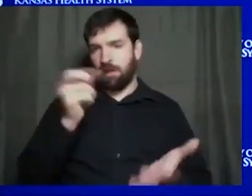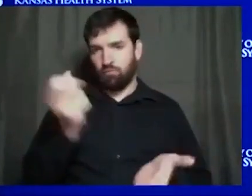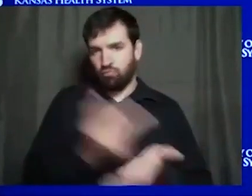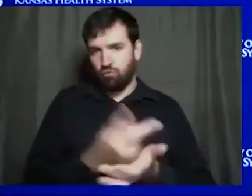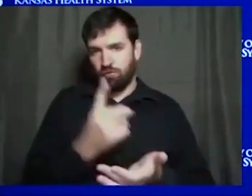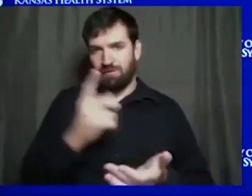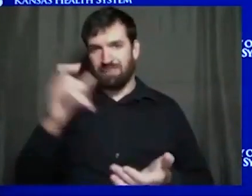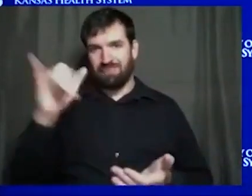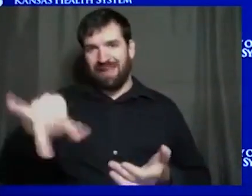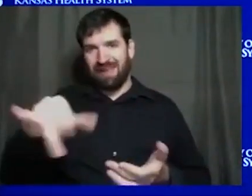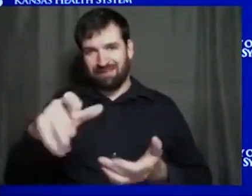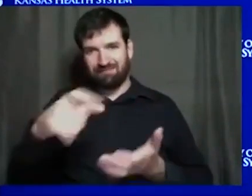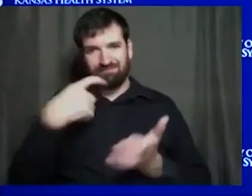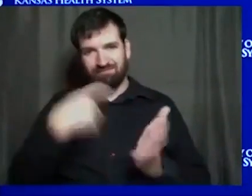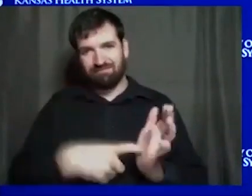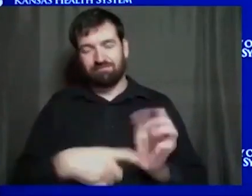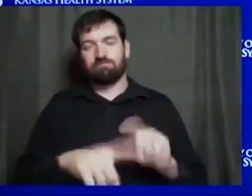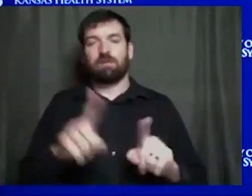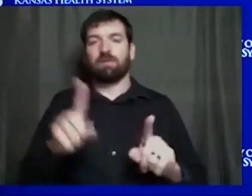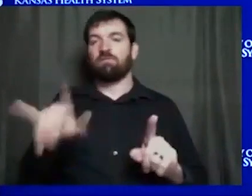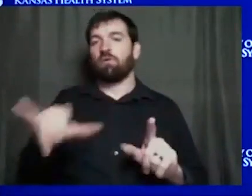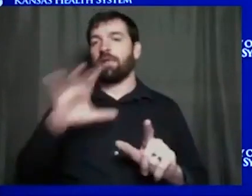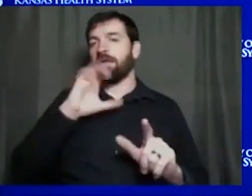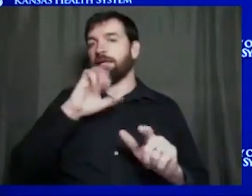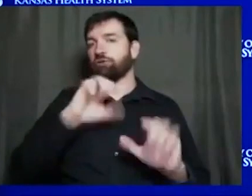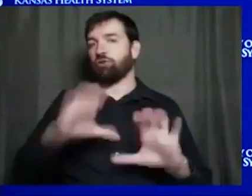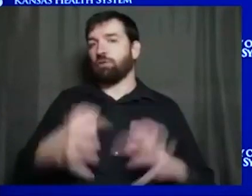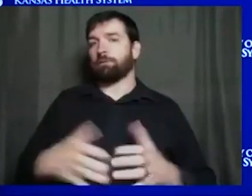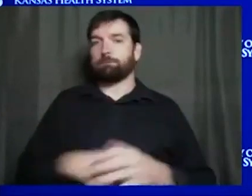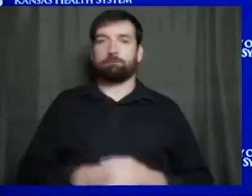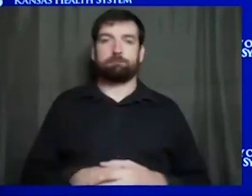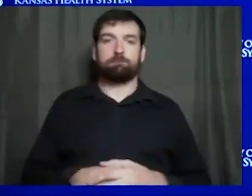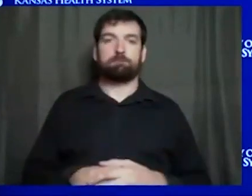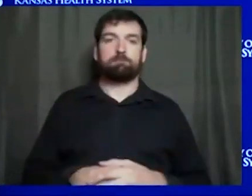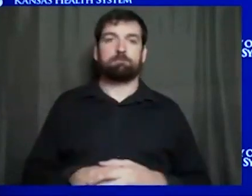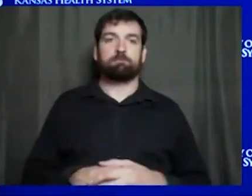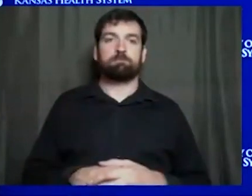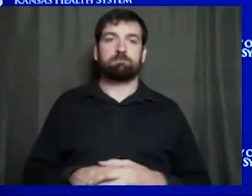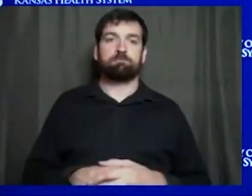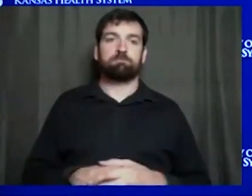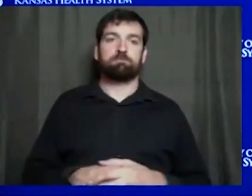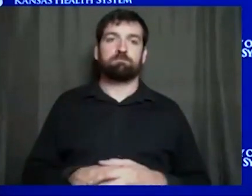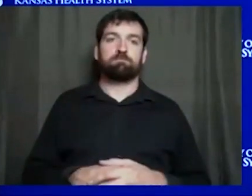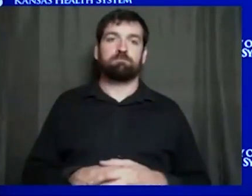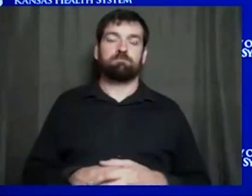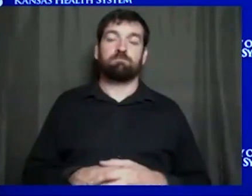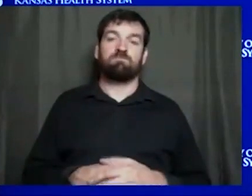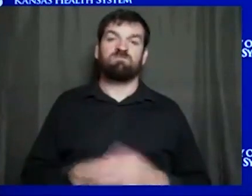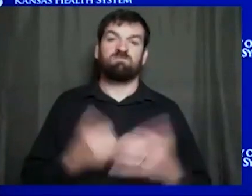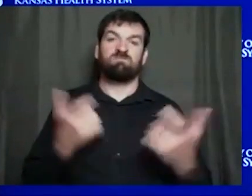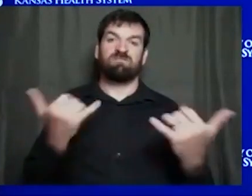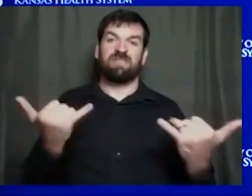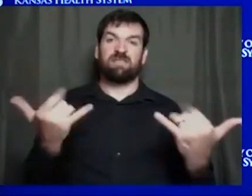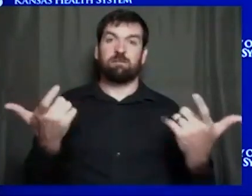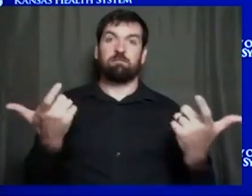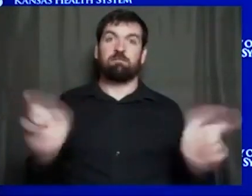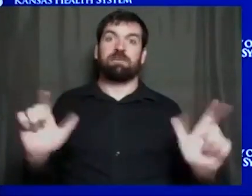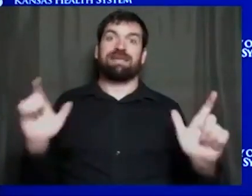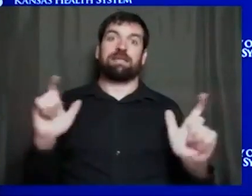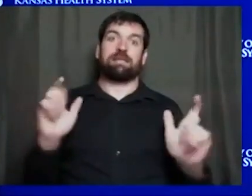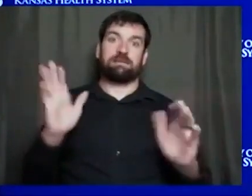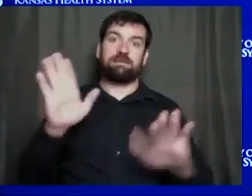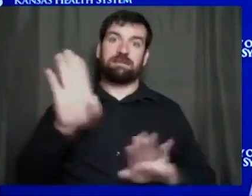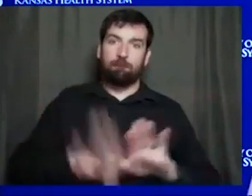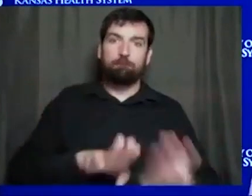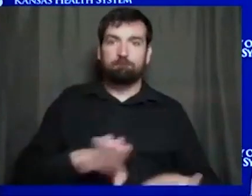indication, but certainly for that age group. And I think this is a big blocking step to getting it to those younger kids, is that